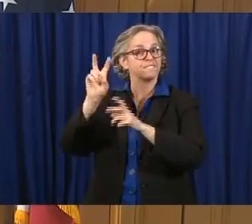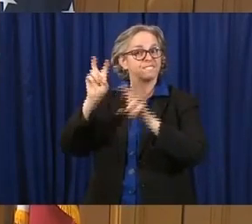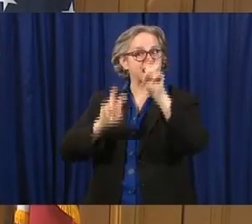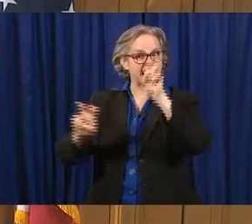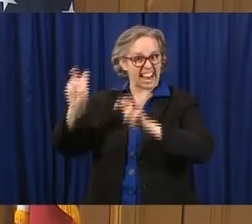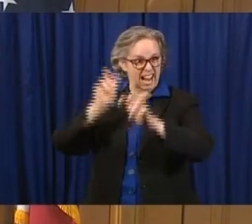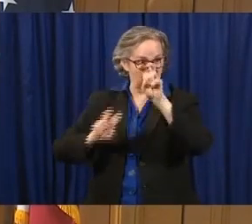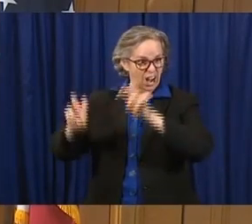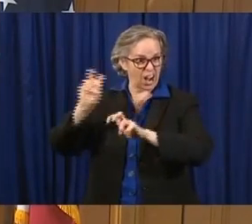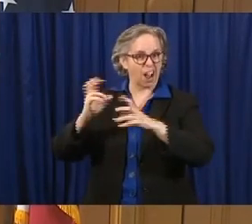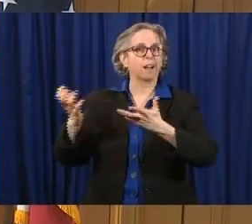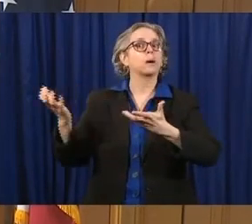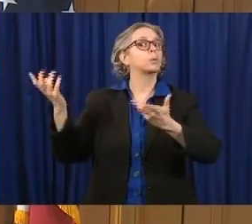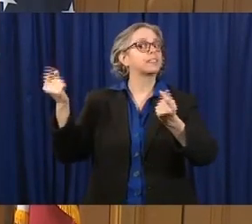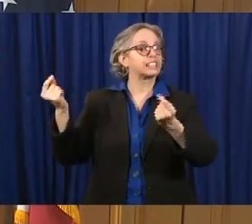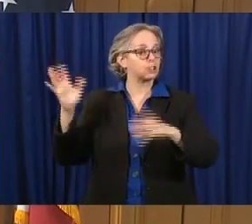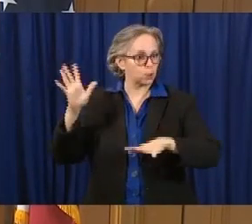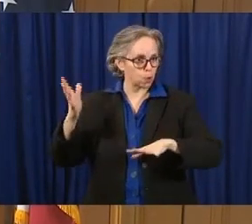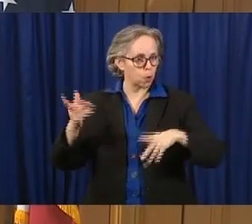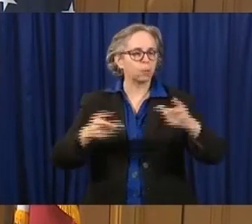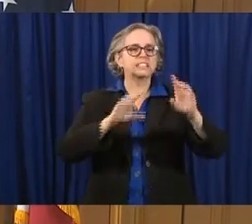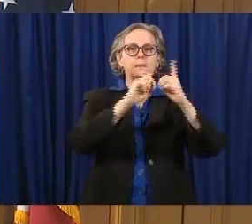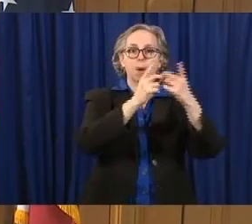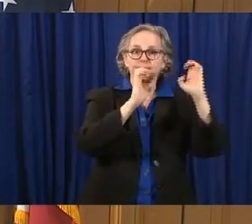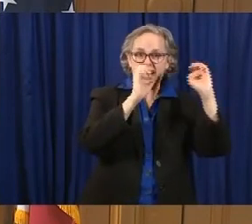facilitate educational,